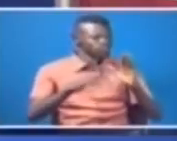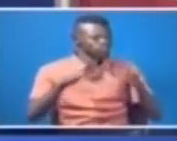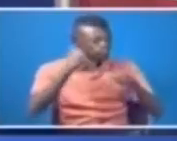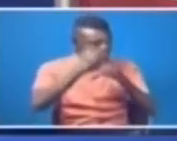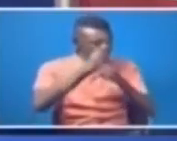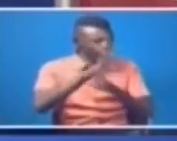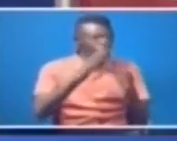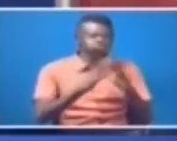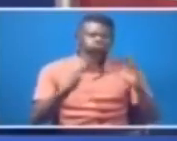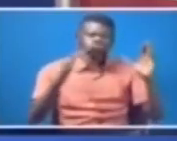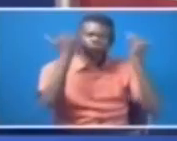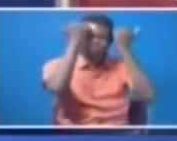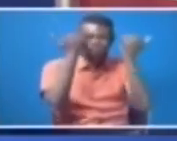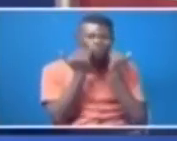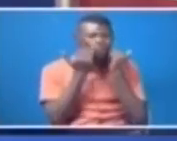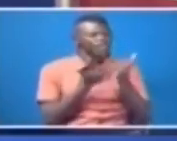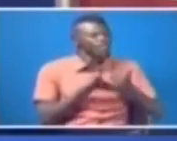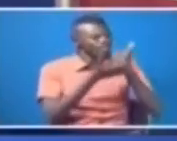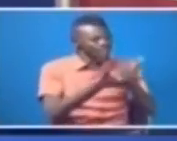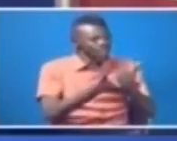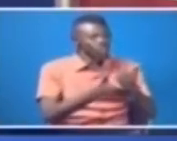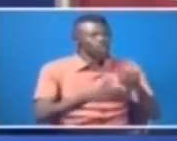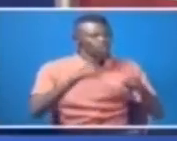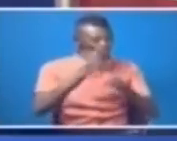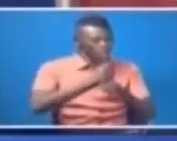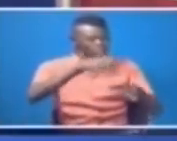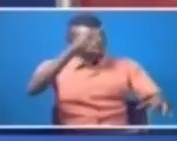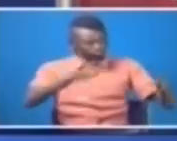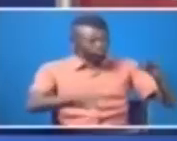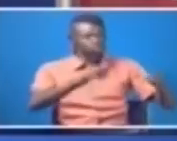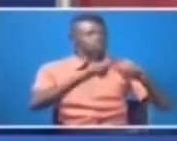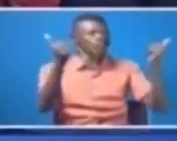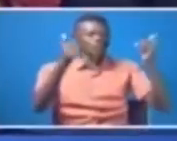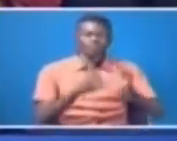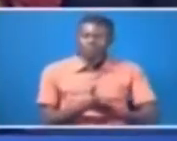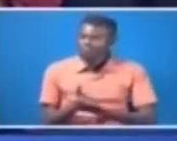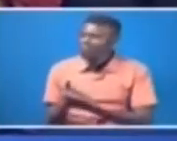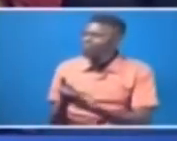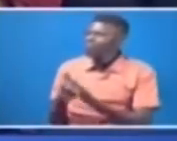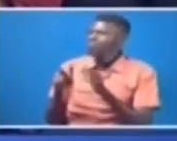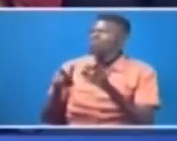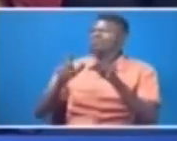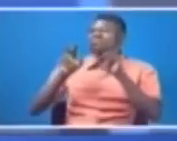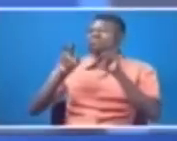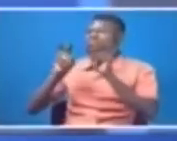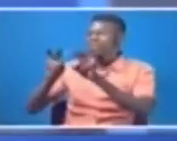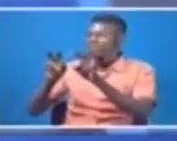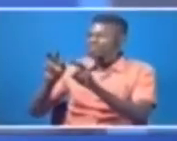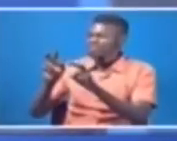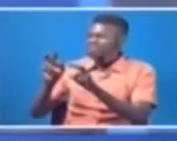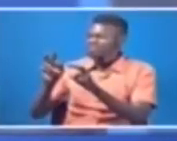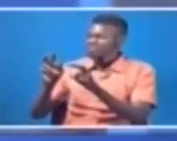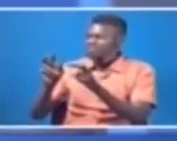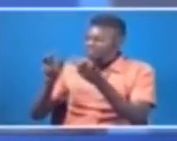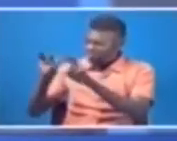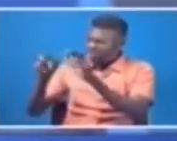infrastructure and court infrastructure to be able to dispense justice more efficiently. All right. You are watching Checkpoint here on KTN News. We want to